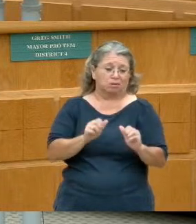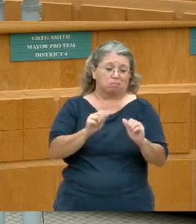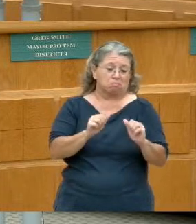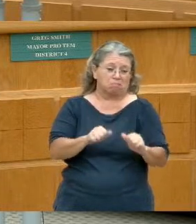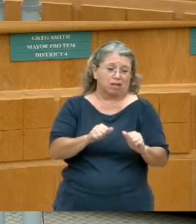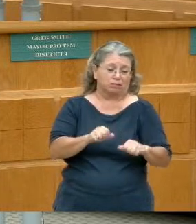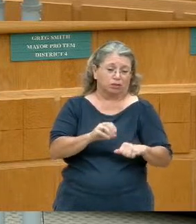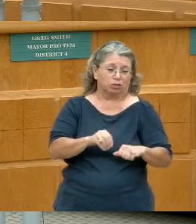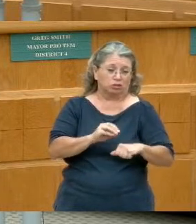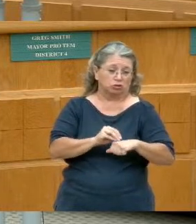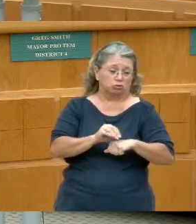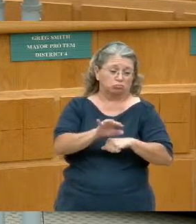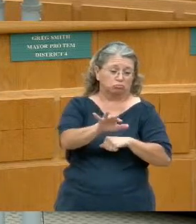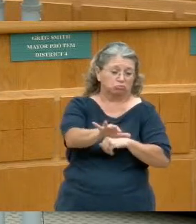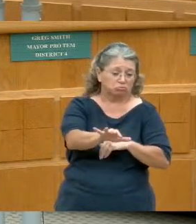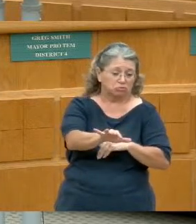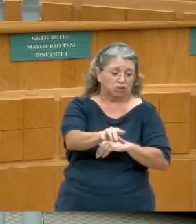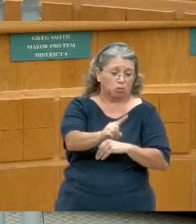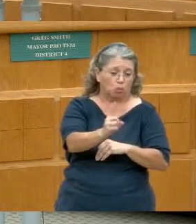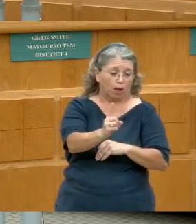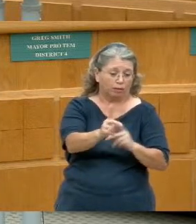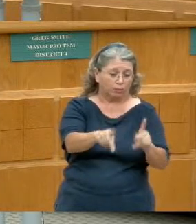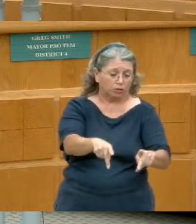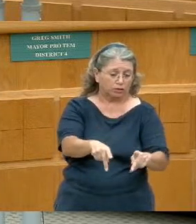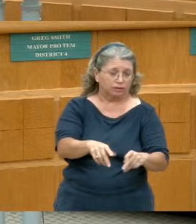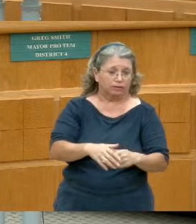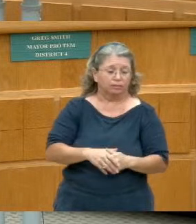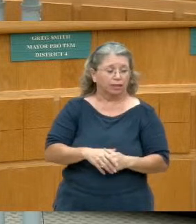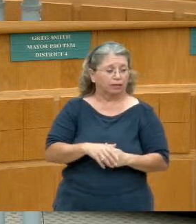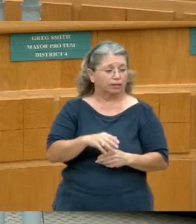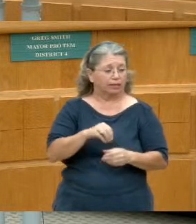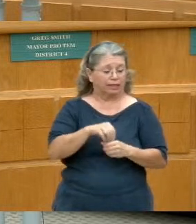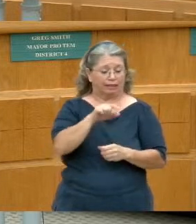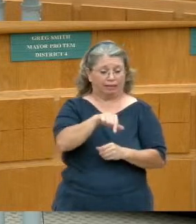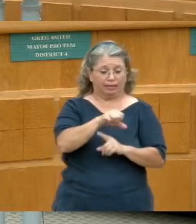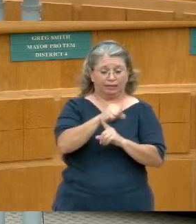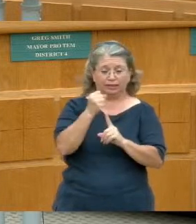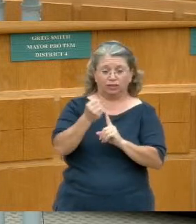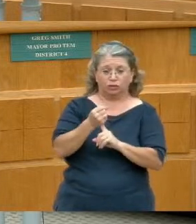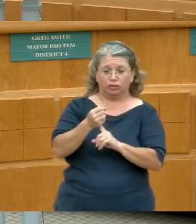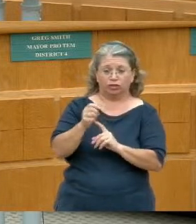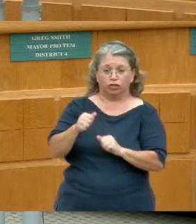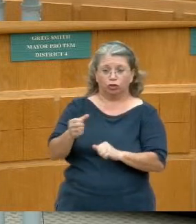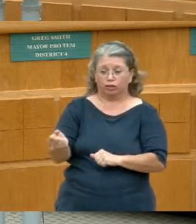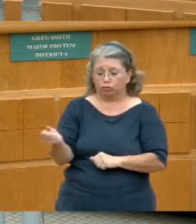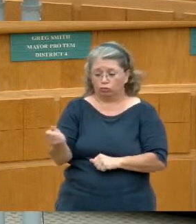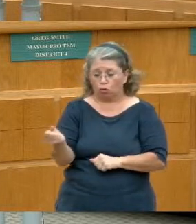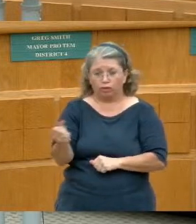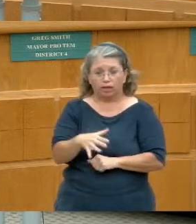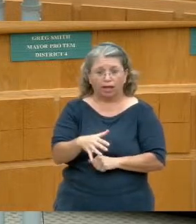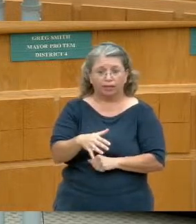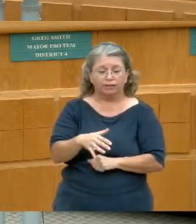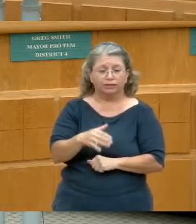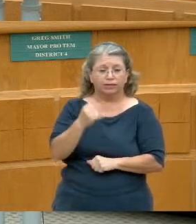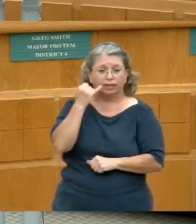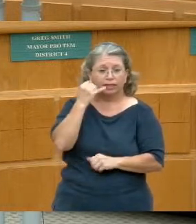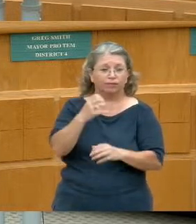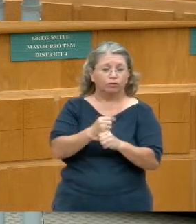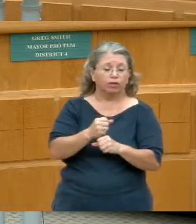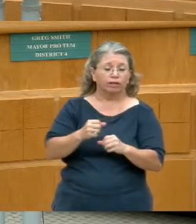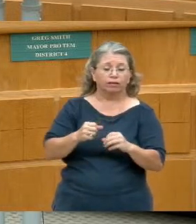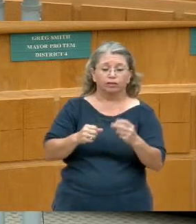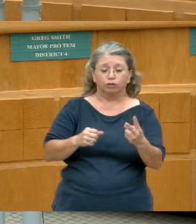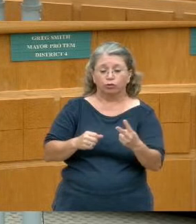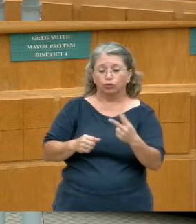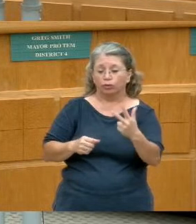you can roll 2 dice. If you get anything other than a 2, a 3, or a 12, then you're going to transmit the virus to the next person. So